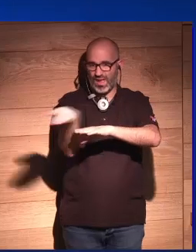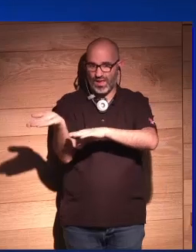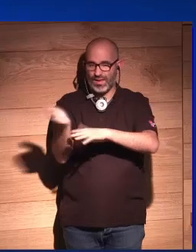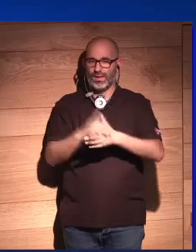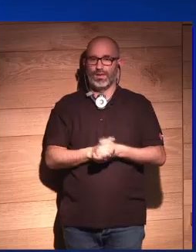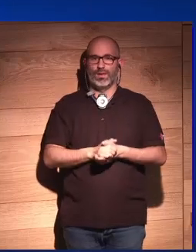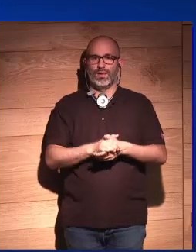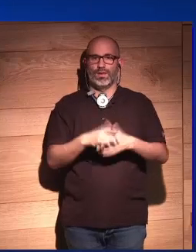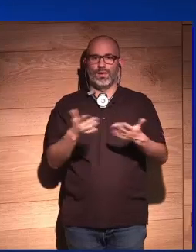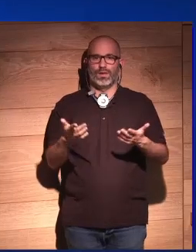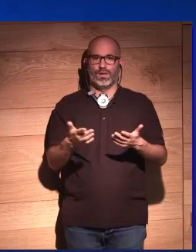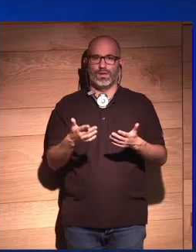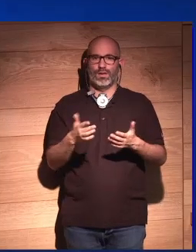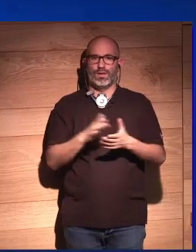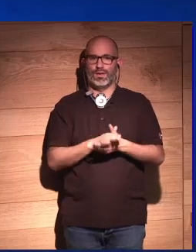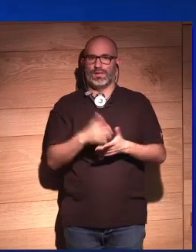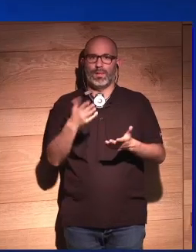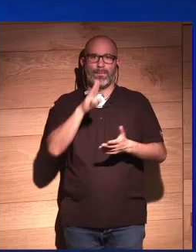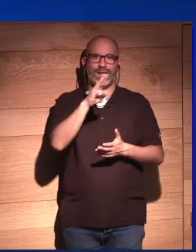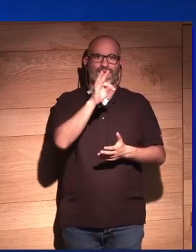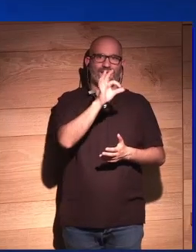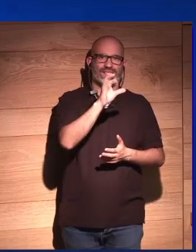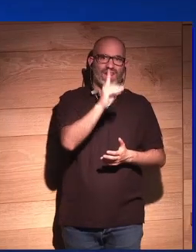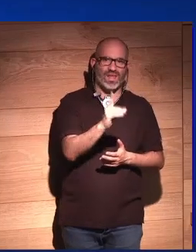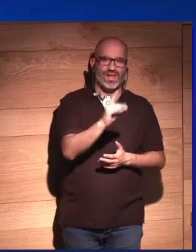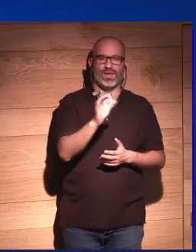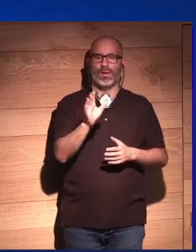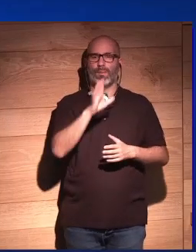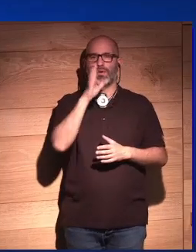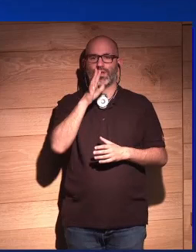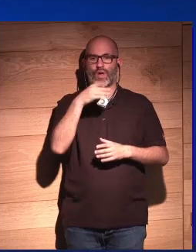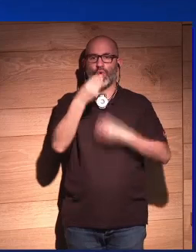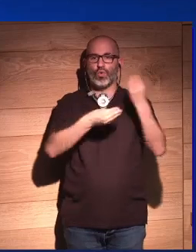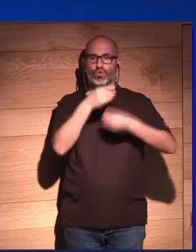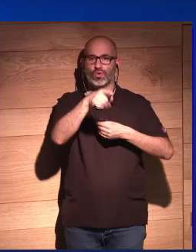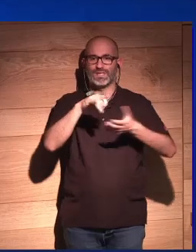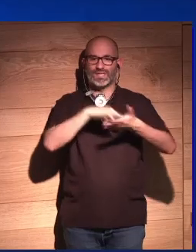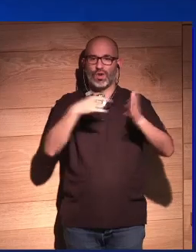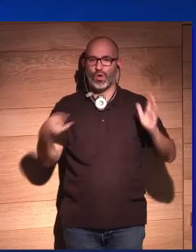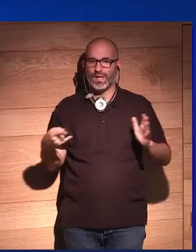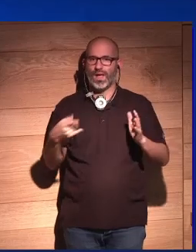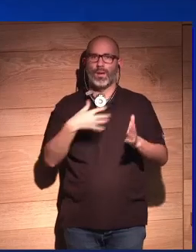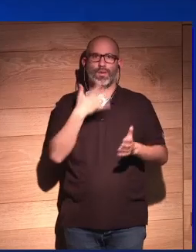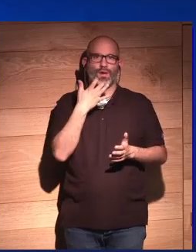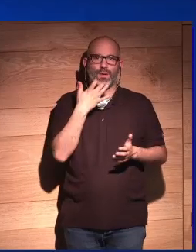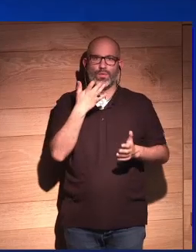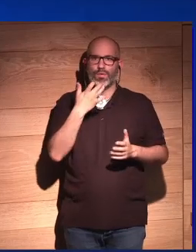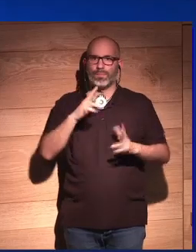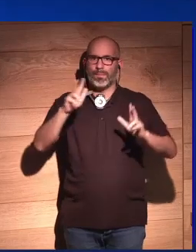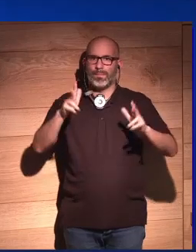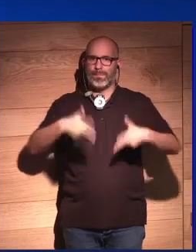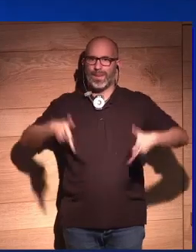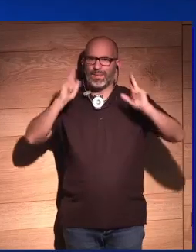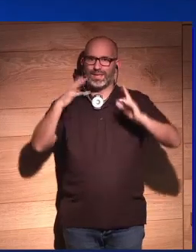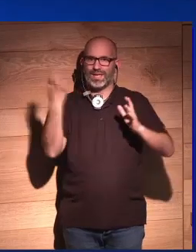because using it allows the person who has PTSD to actually confront the trauma